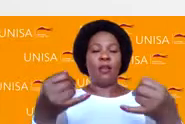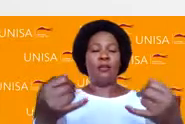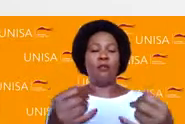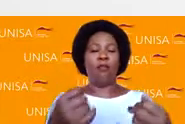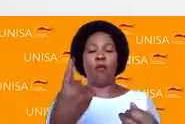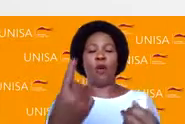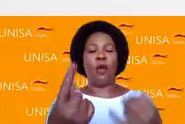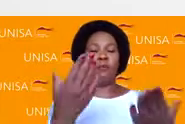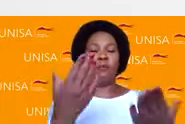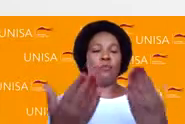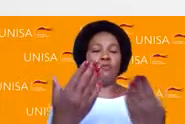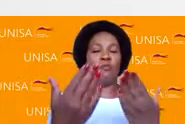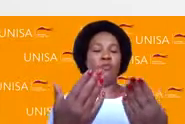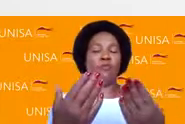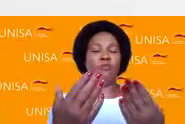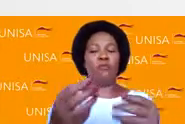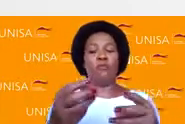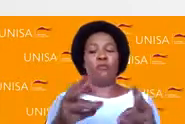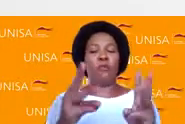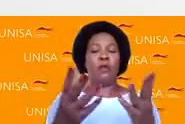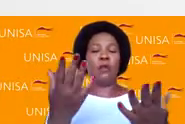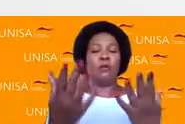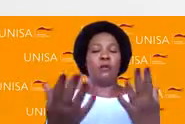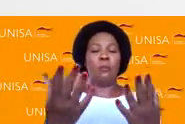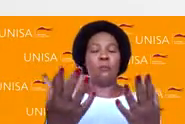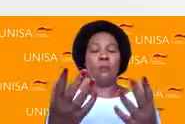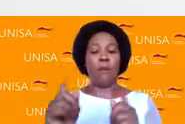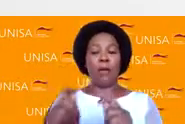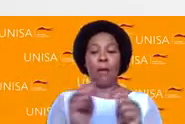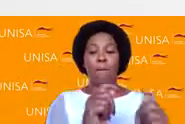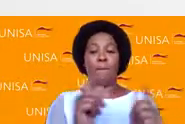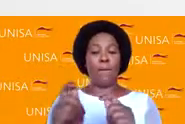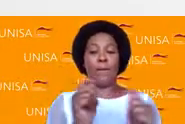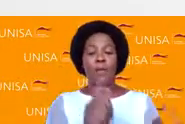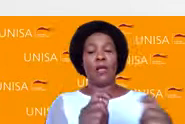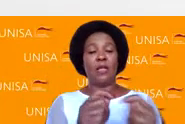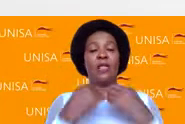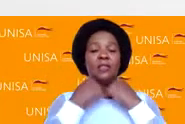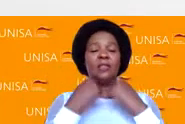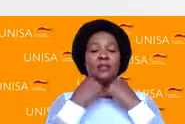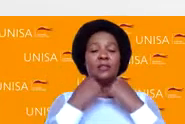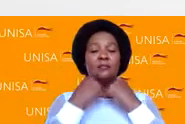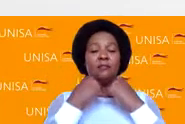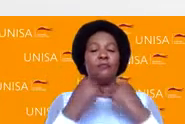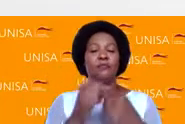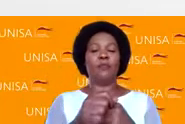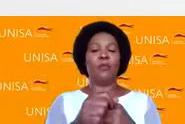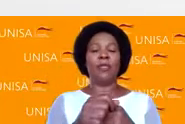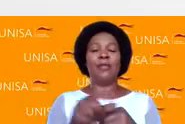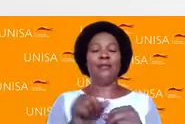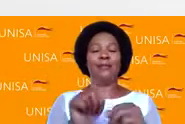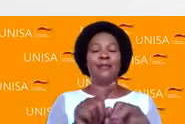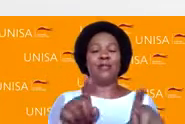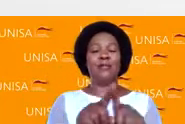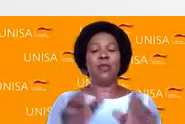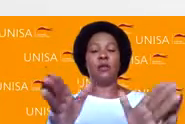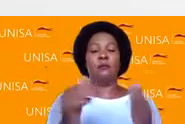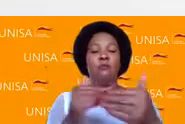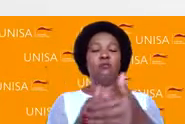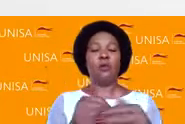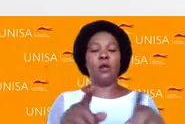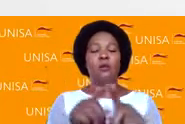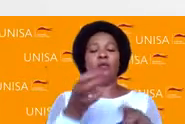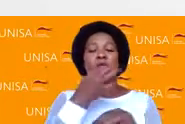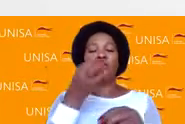you have to upload an assignment. And this is previously what I was talking about, the same block where you just say upload a